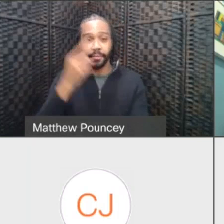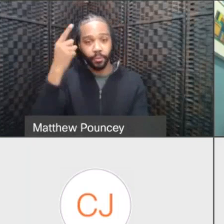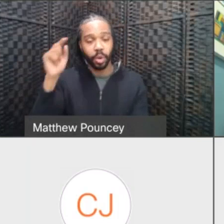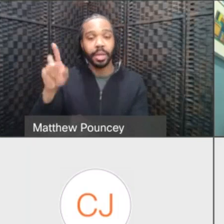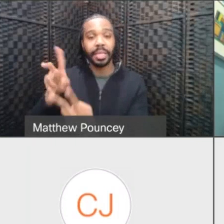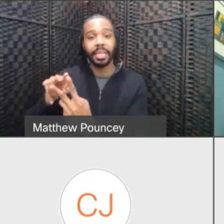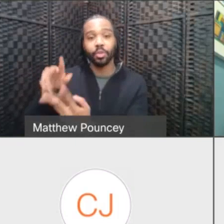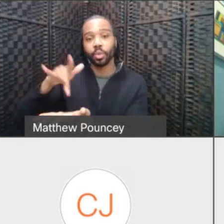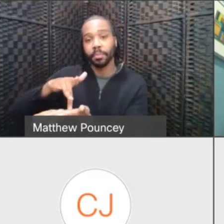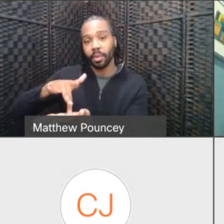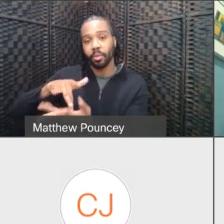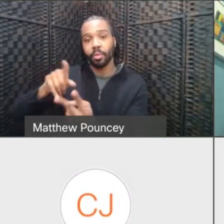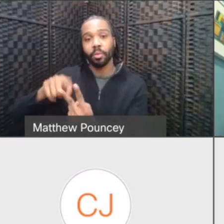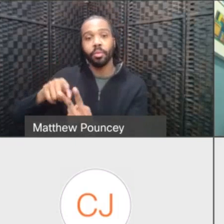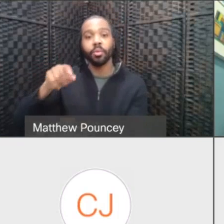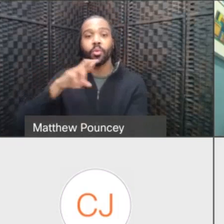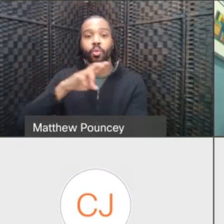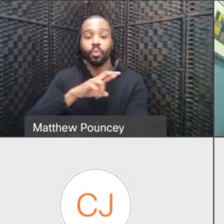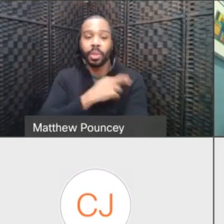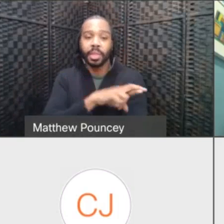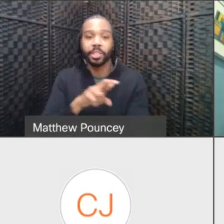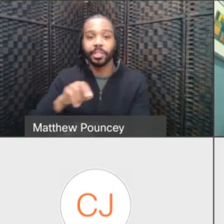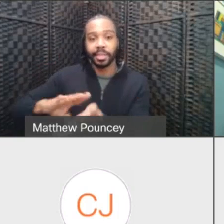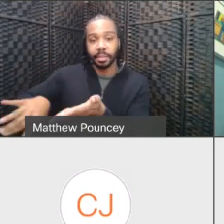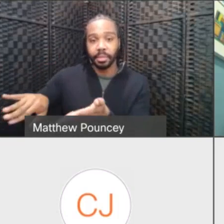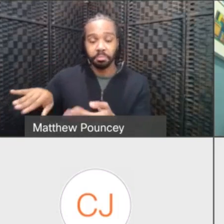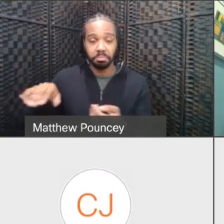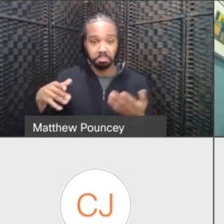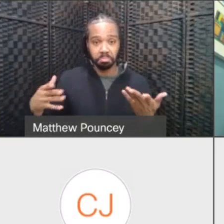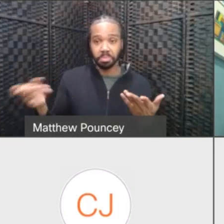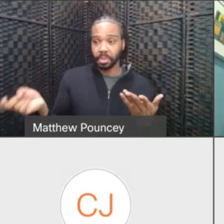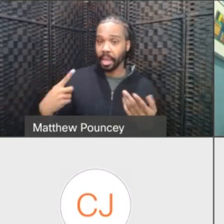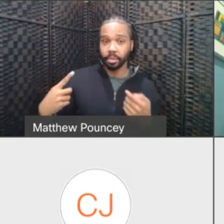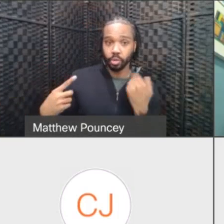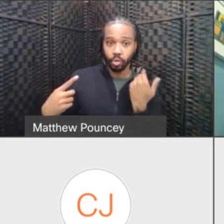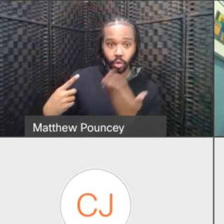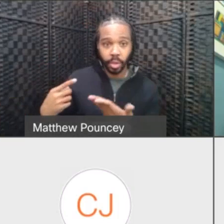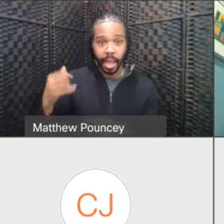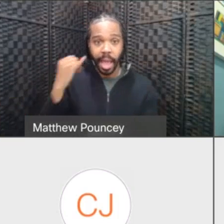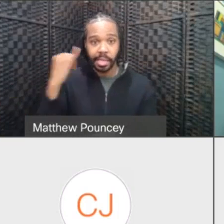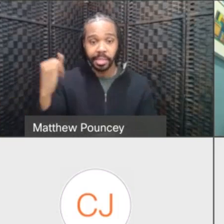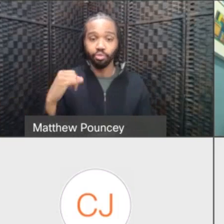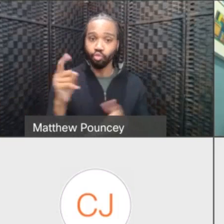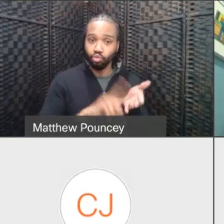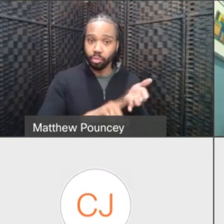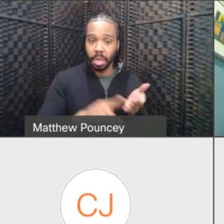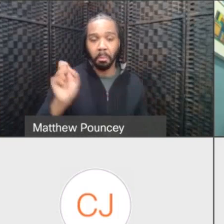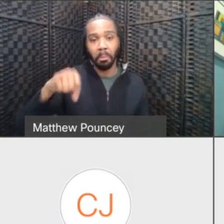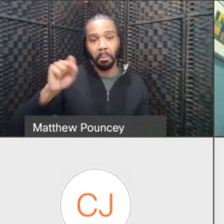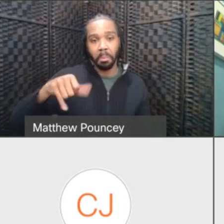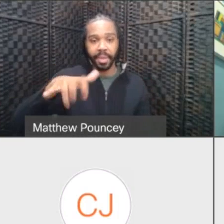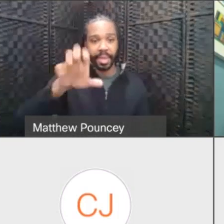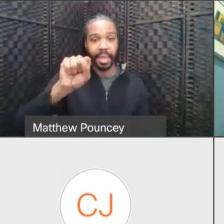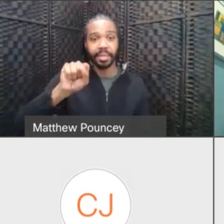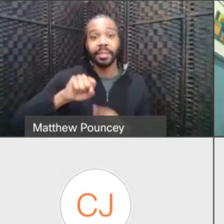exemption. And so is it a good idea to check in? Yes. If you have an employee who then reports